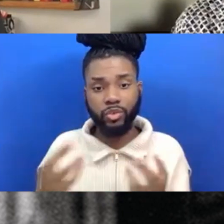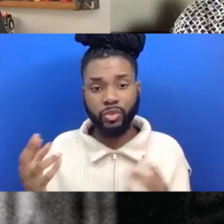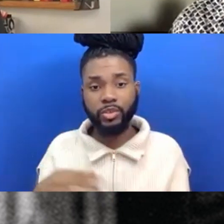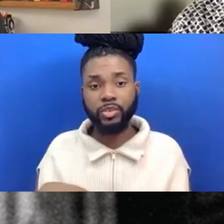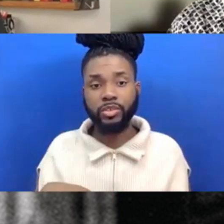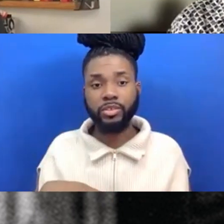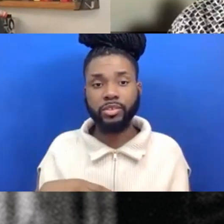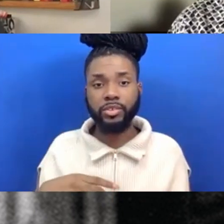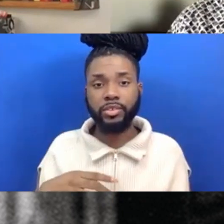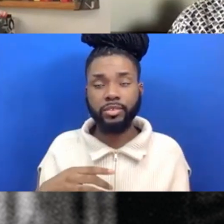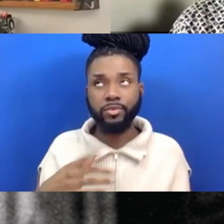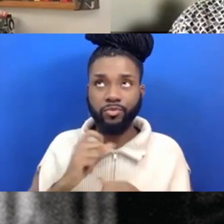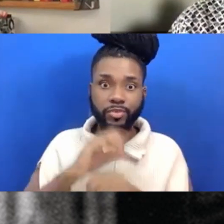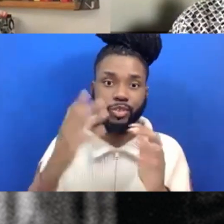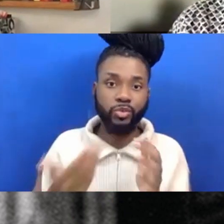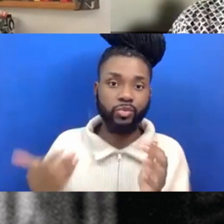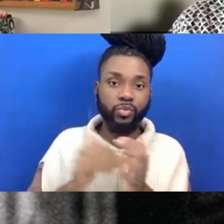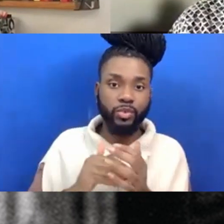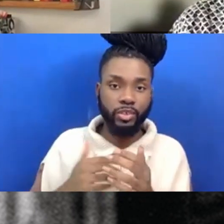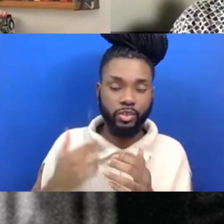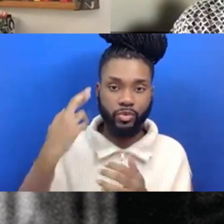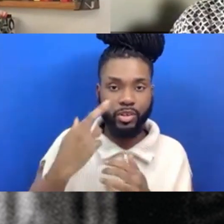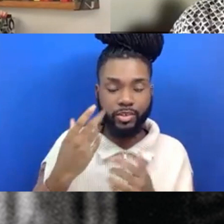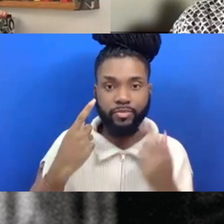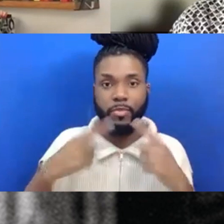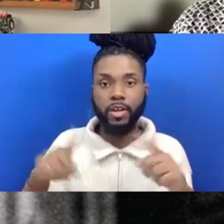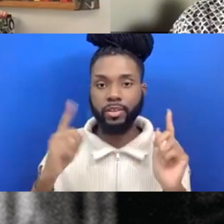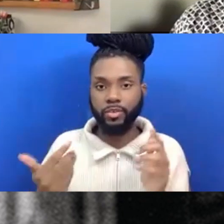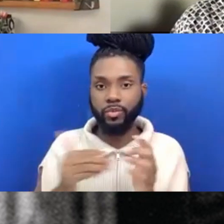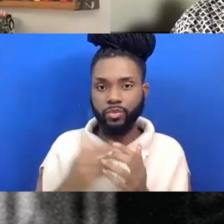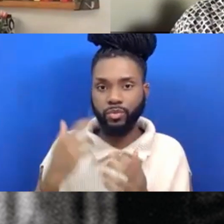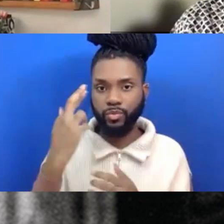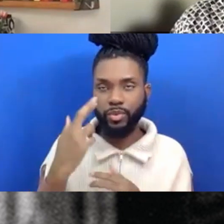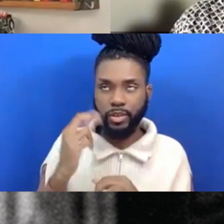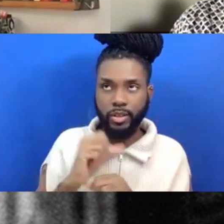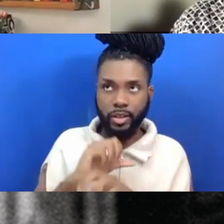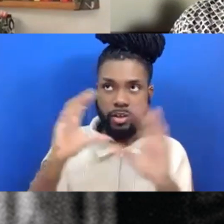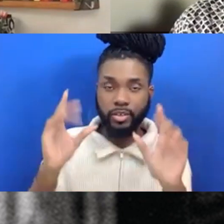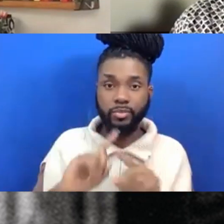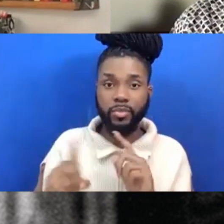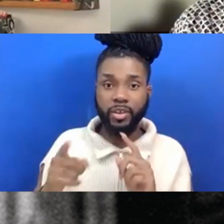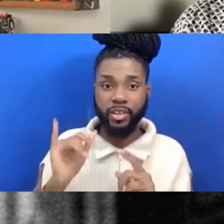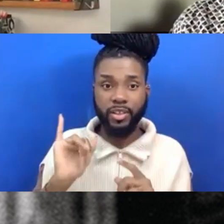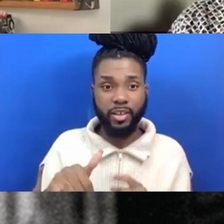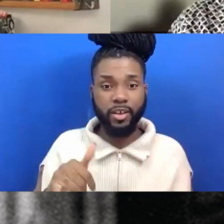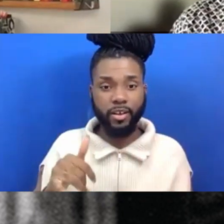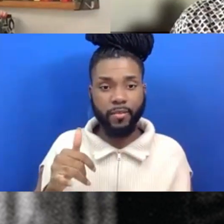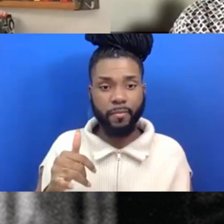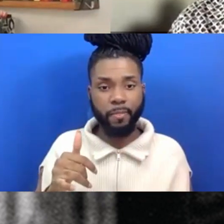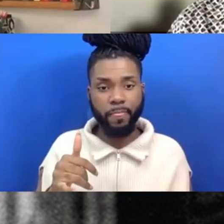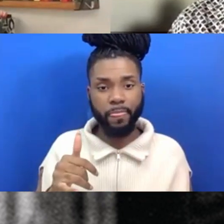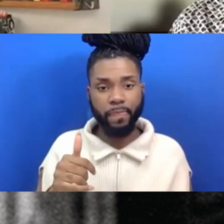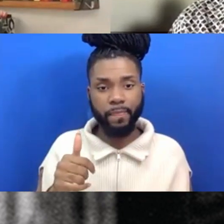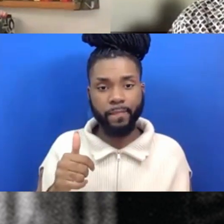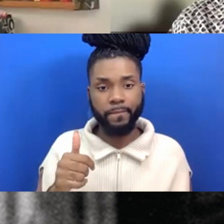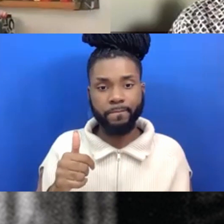vision re-realized, finally realized. And it was the intensity of